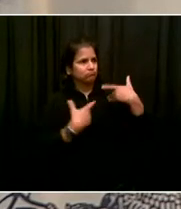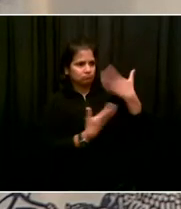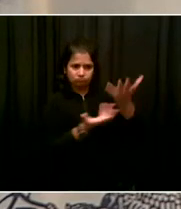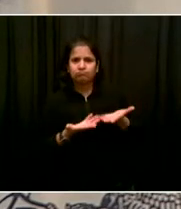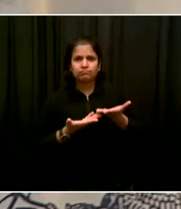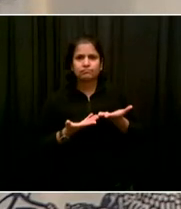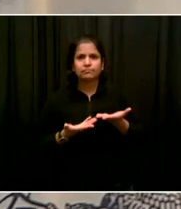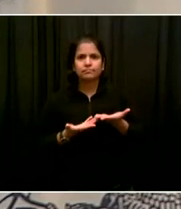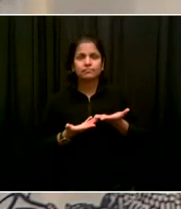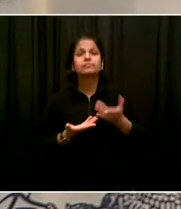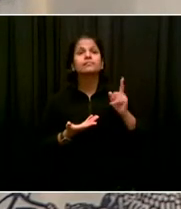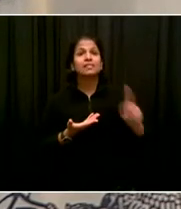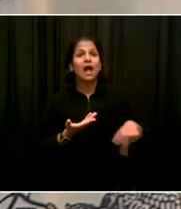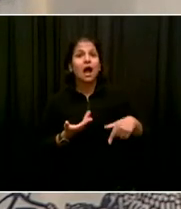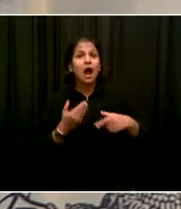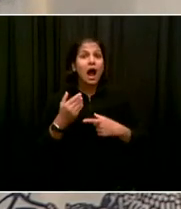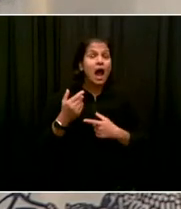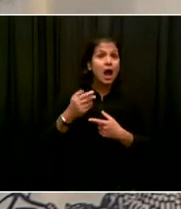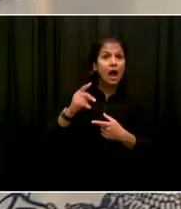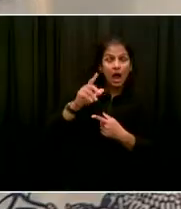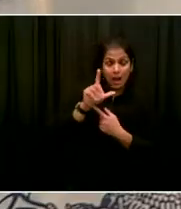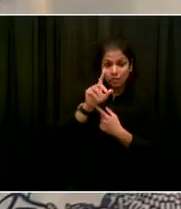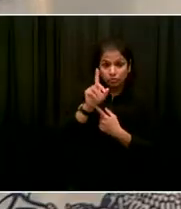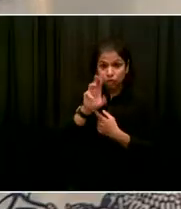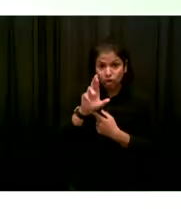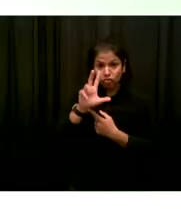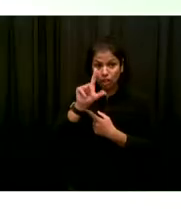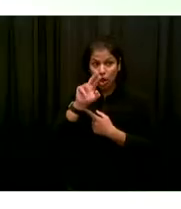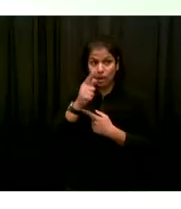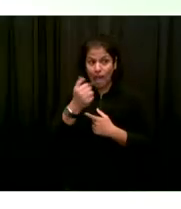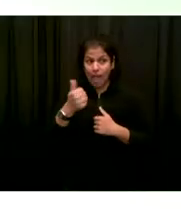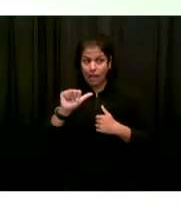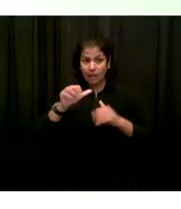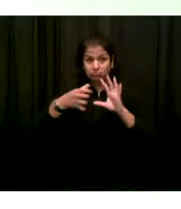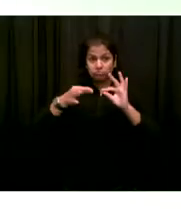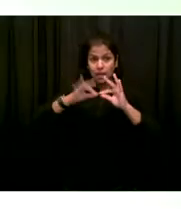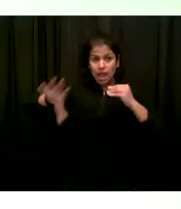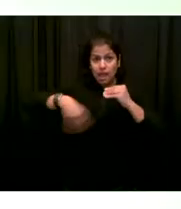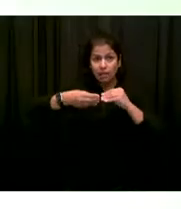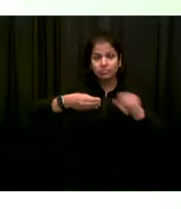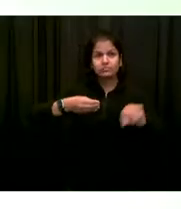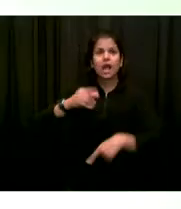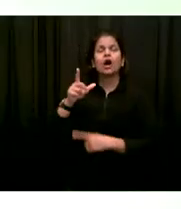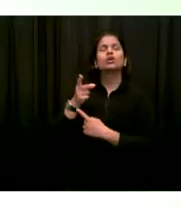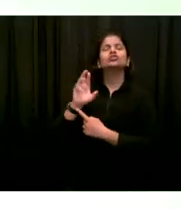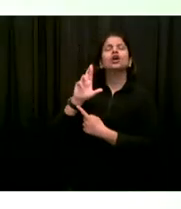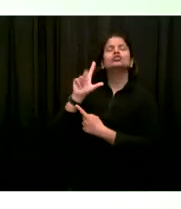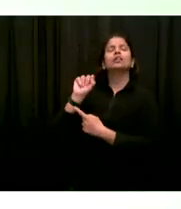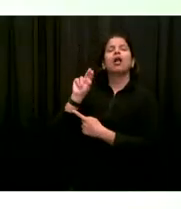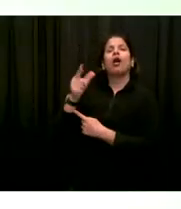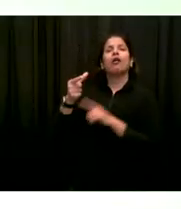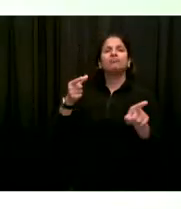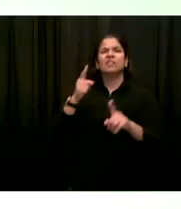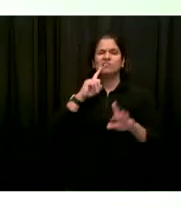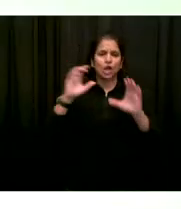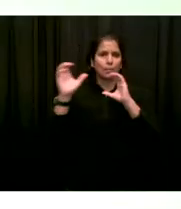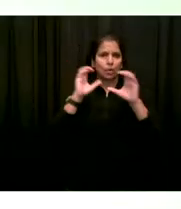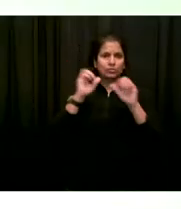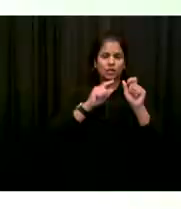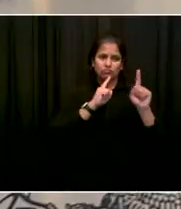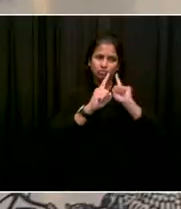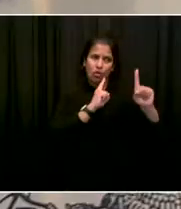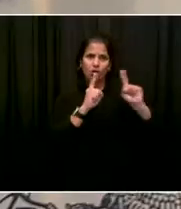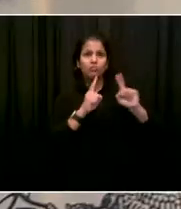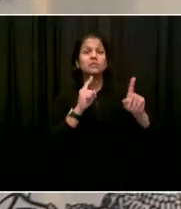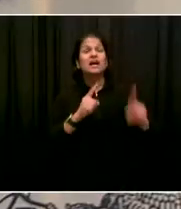Thanks, Steve. We're in great conversations with the White House. They're sharing details with us every minute that goes by. As soon as we know, you will know. There's an